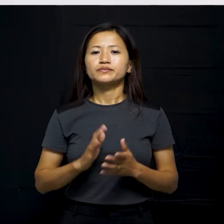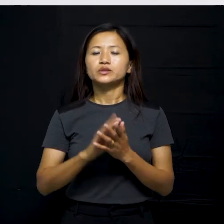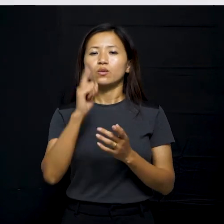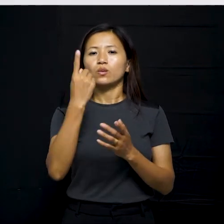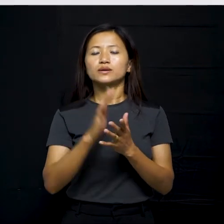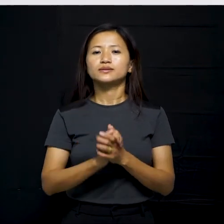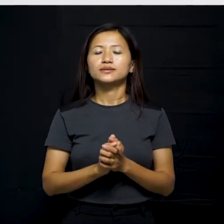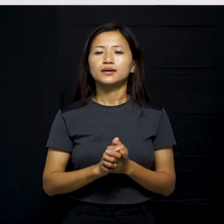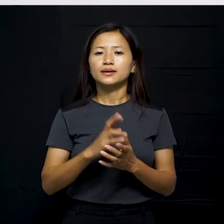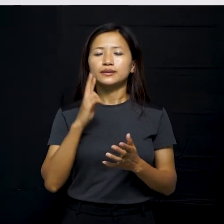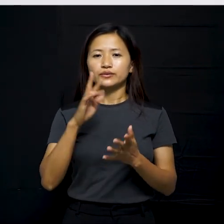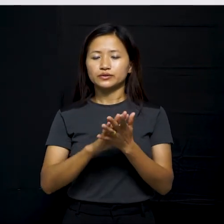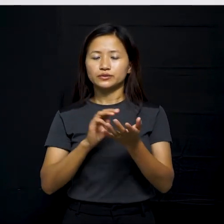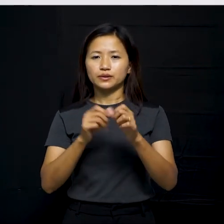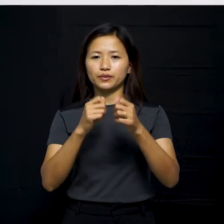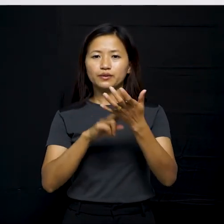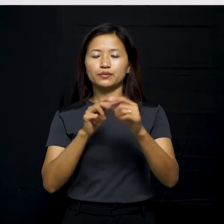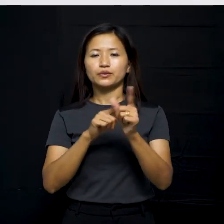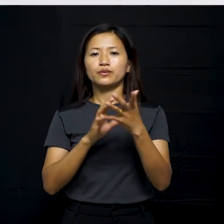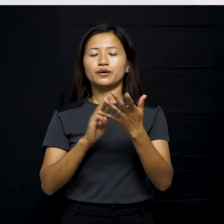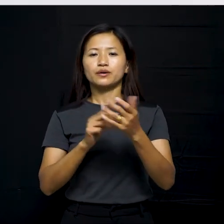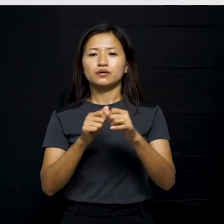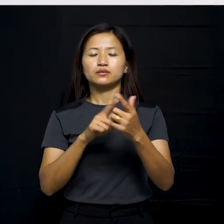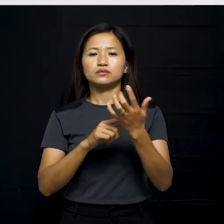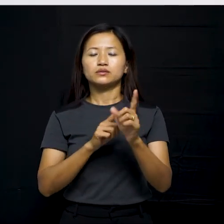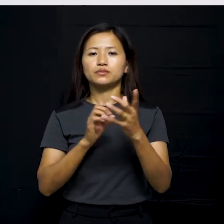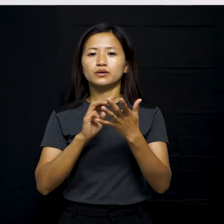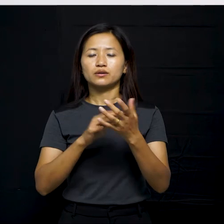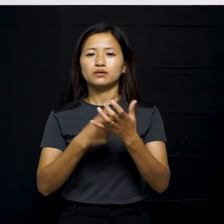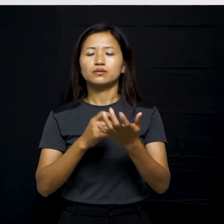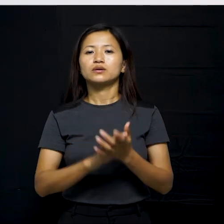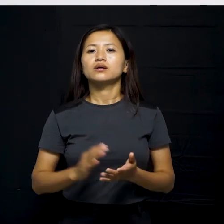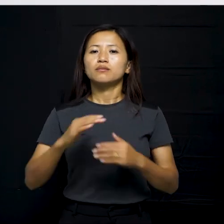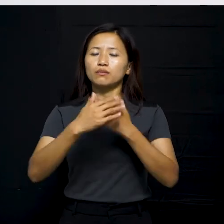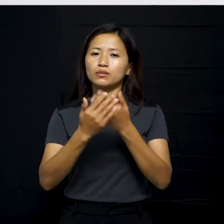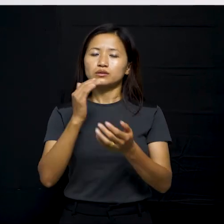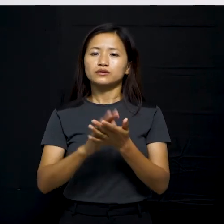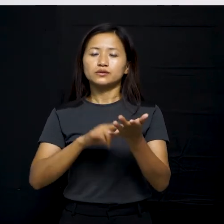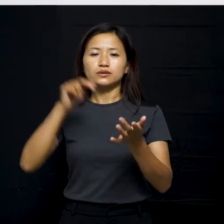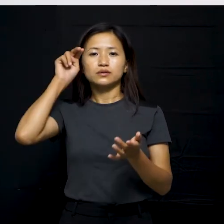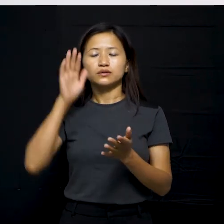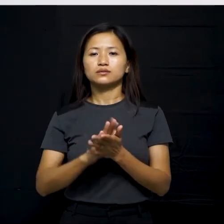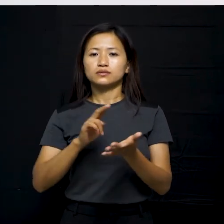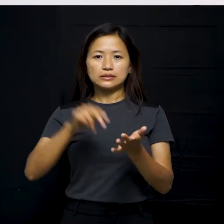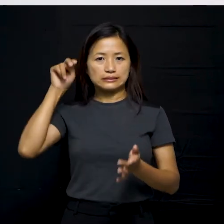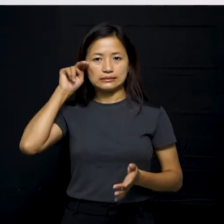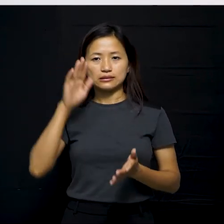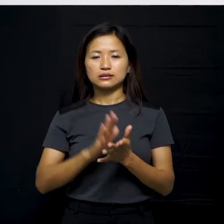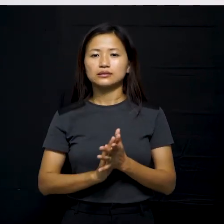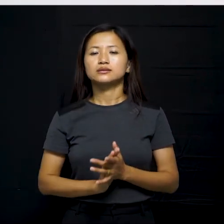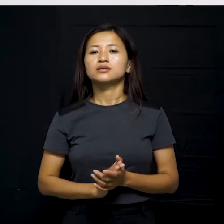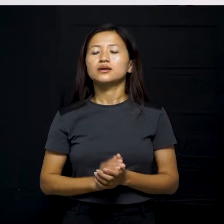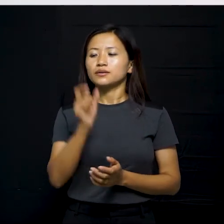frontier region of Myanmar. This part I might have not explained to you. Let me tell you, most of the Nagas live in Nagaland.